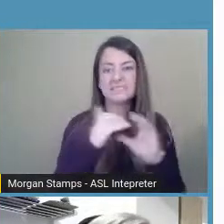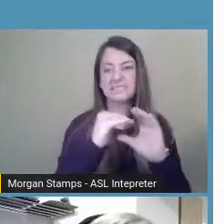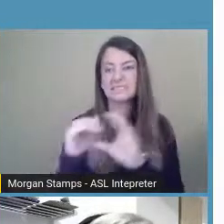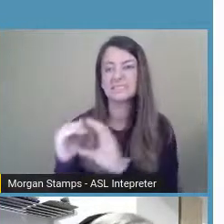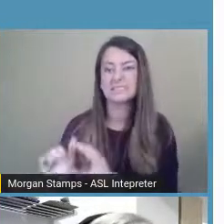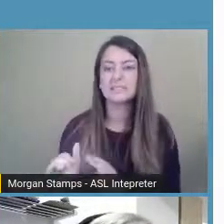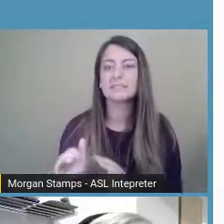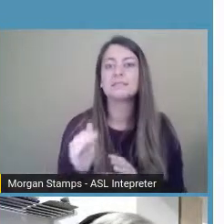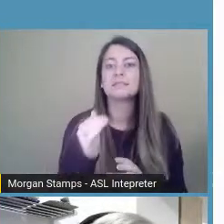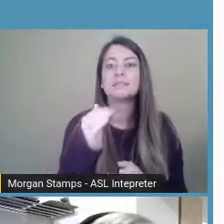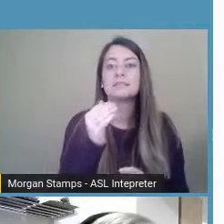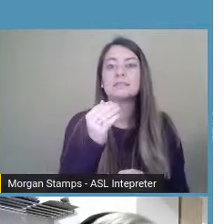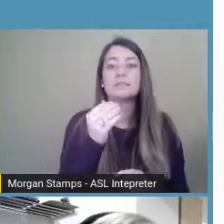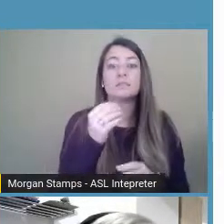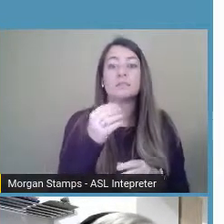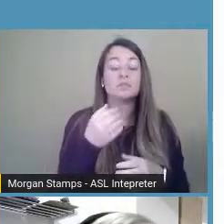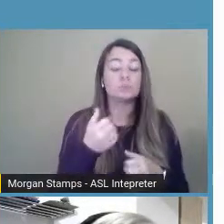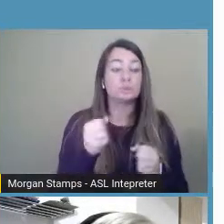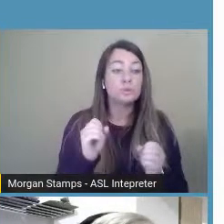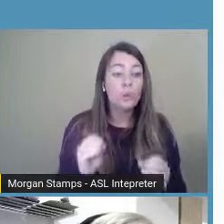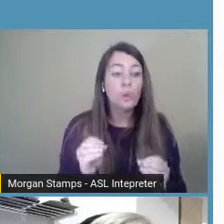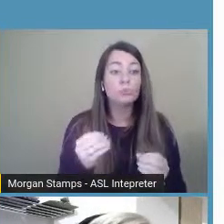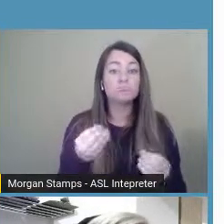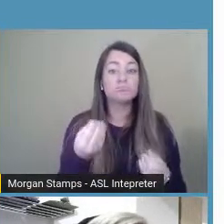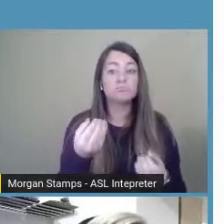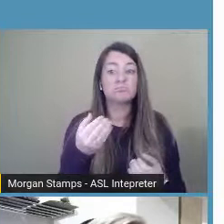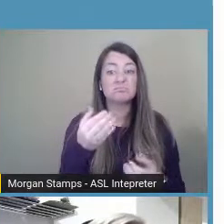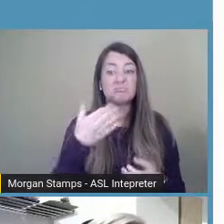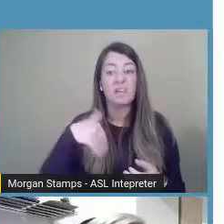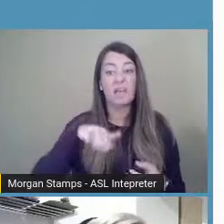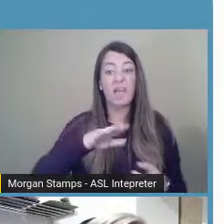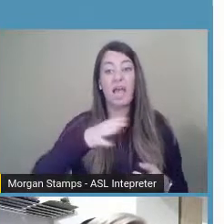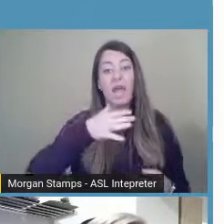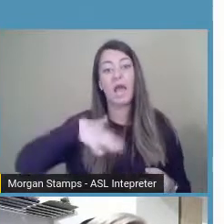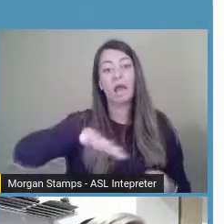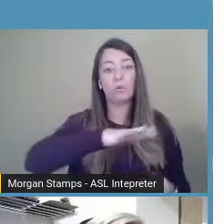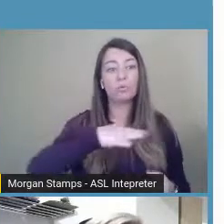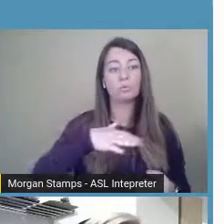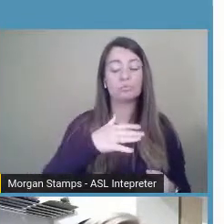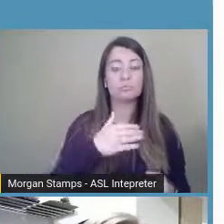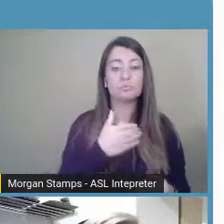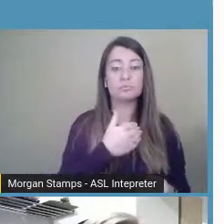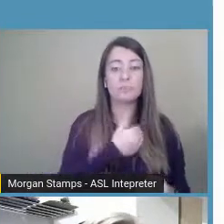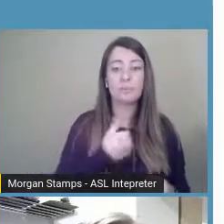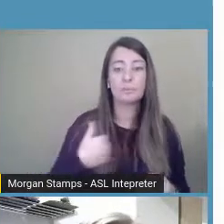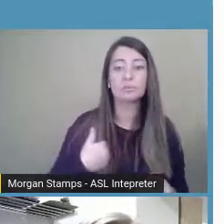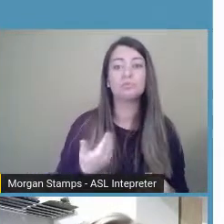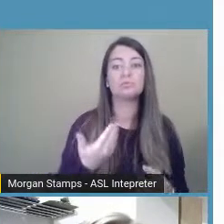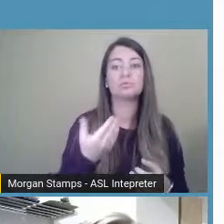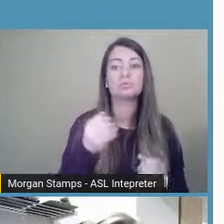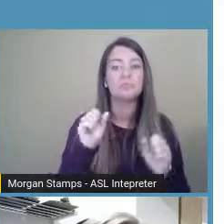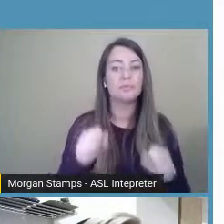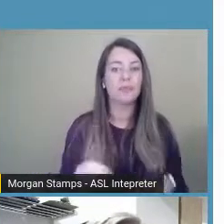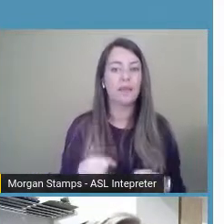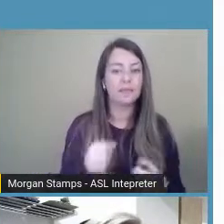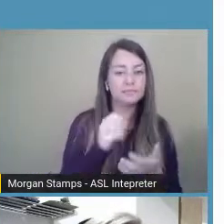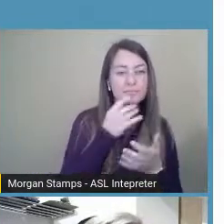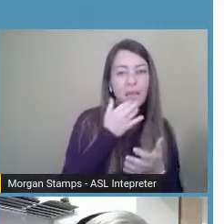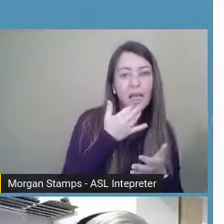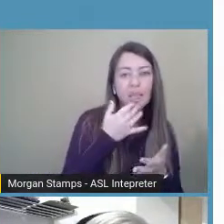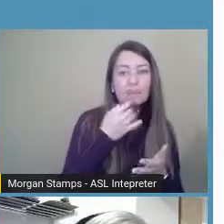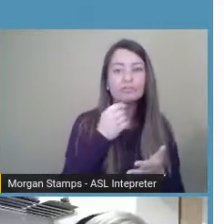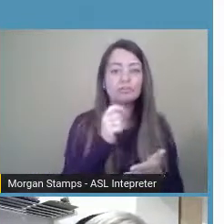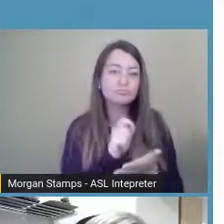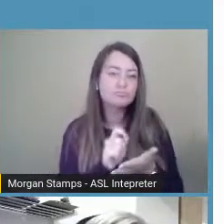draw of craft food and drink in Western North Carolina, we decided to theme our first trivia night around American art, craft,